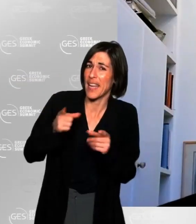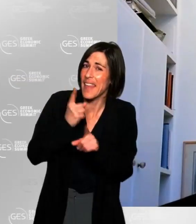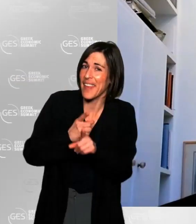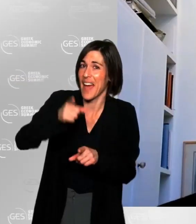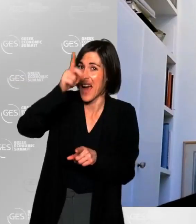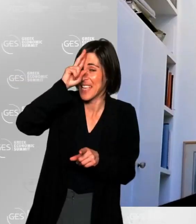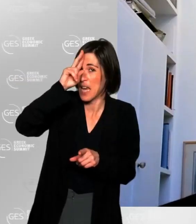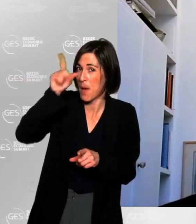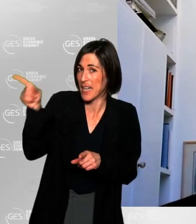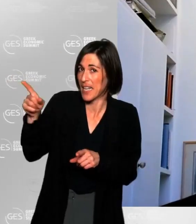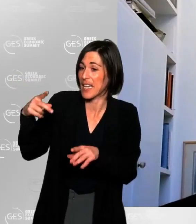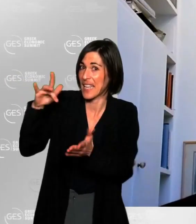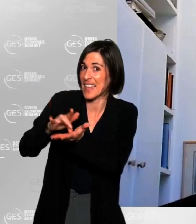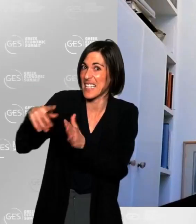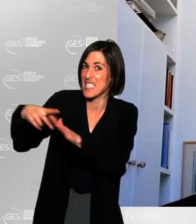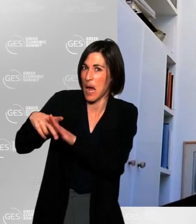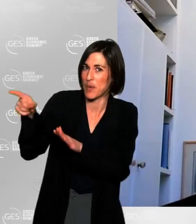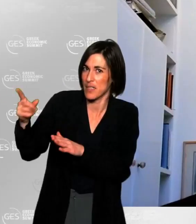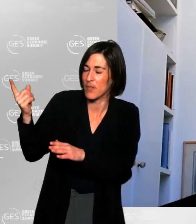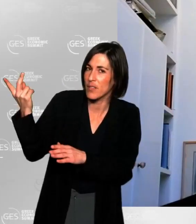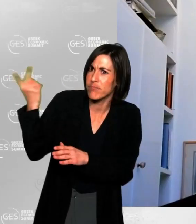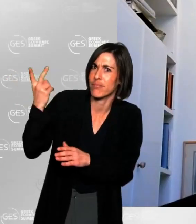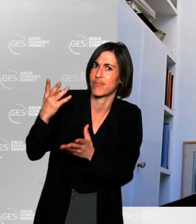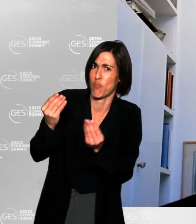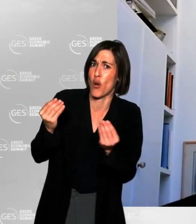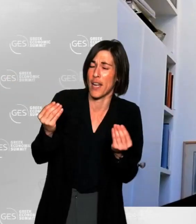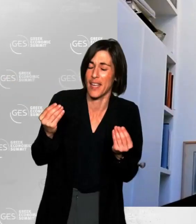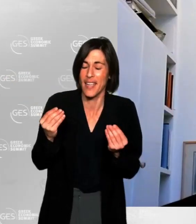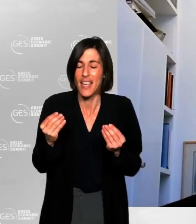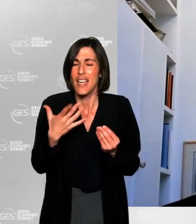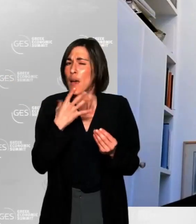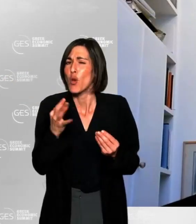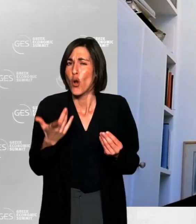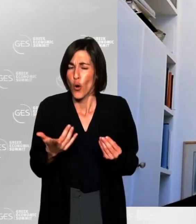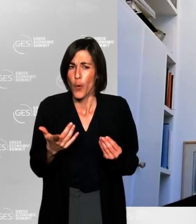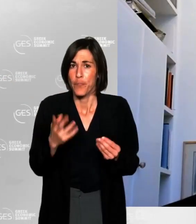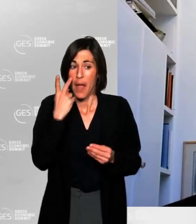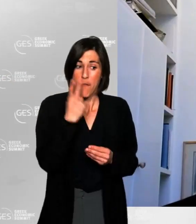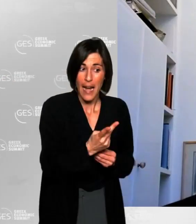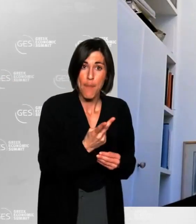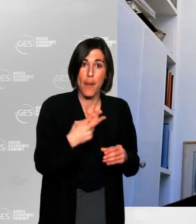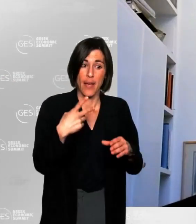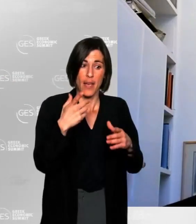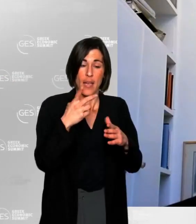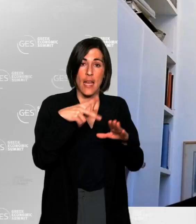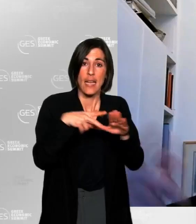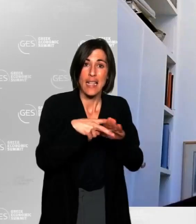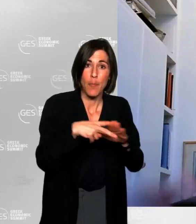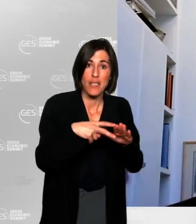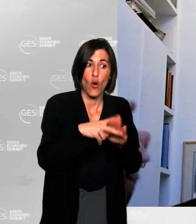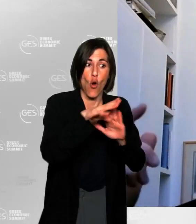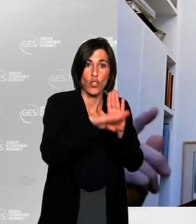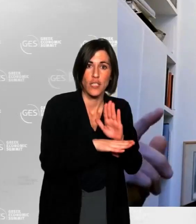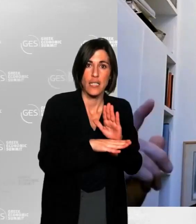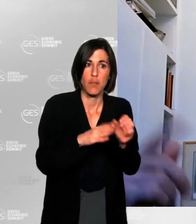were seeing the banking system collapse, we were seeing the fiscal systems collapse, the debt crisis in the South, and they were saying, no, don't